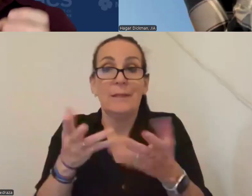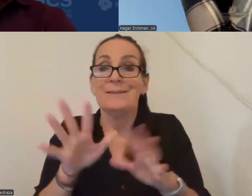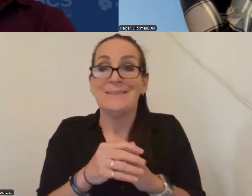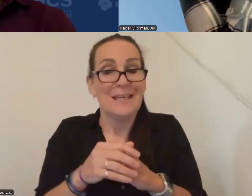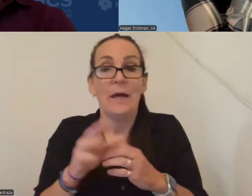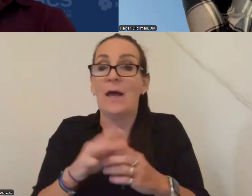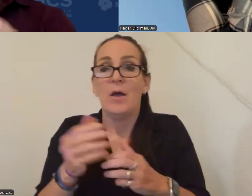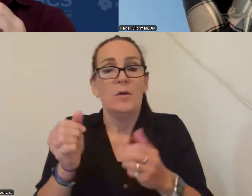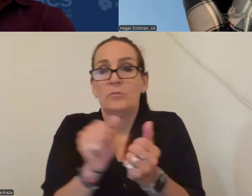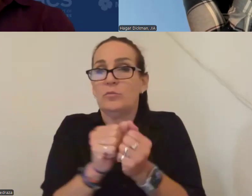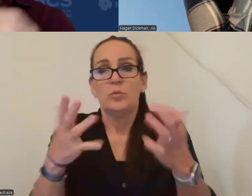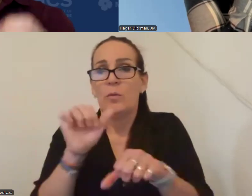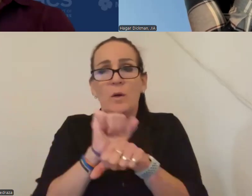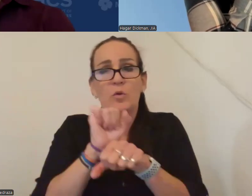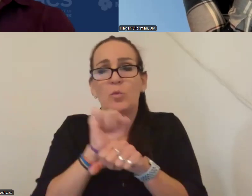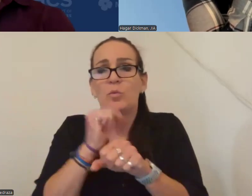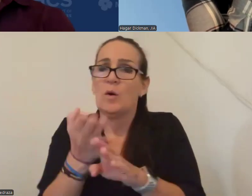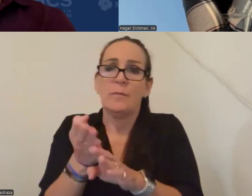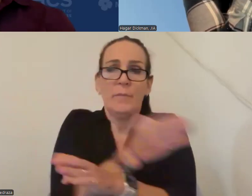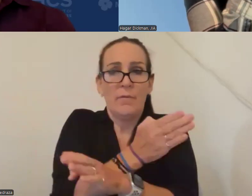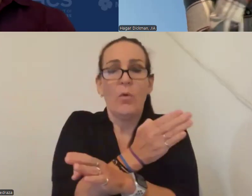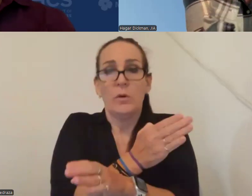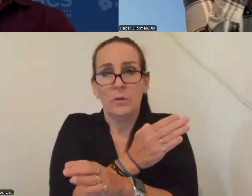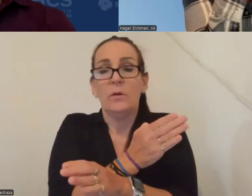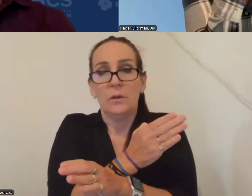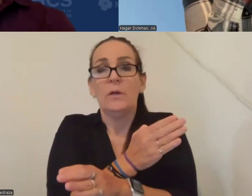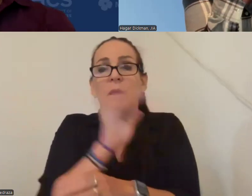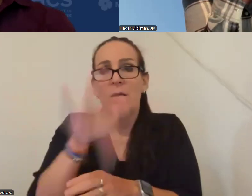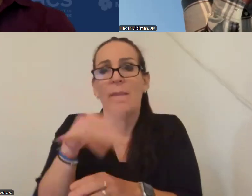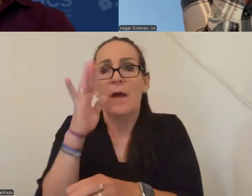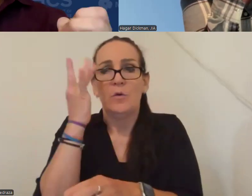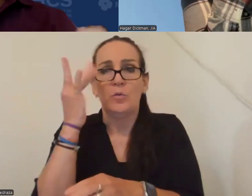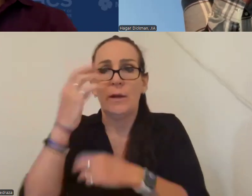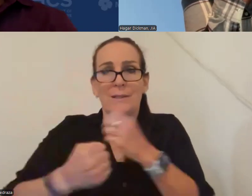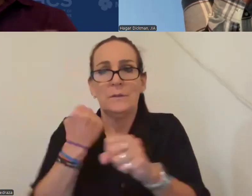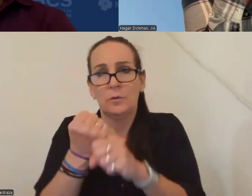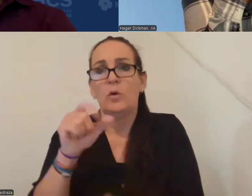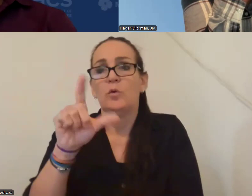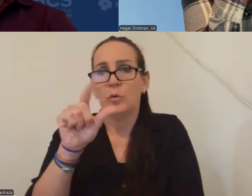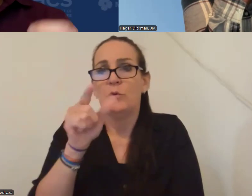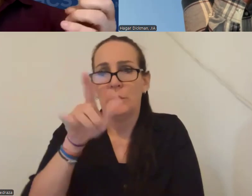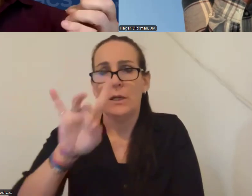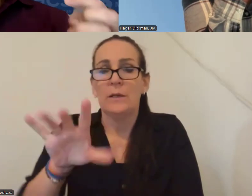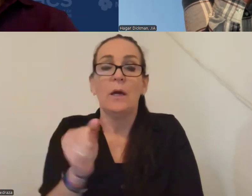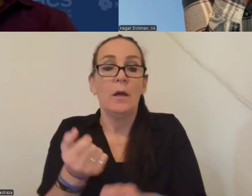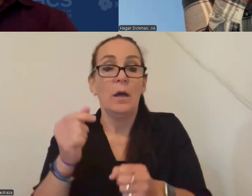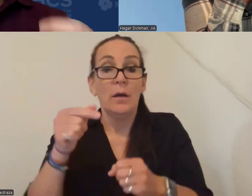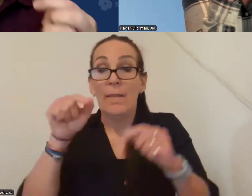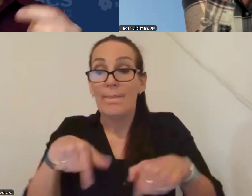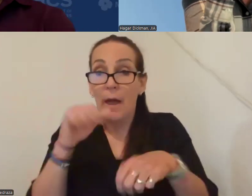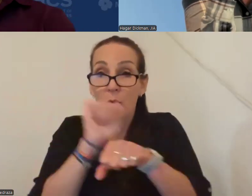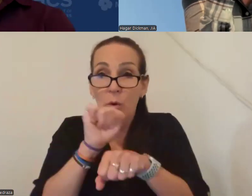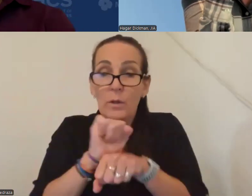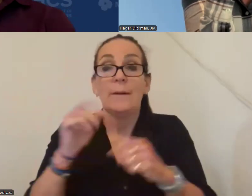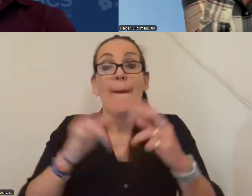work that we have to do to make sure that we get this right, that we're building on